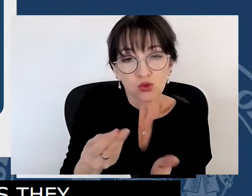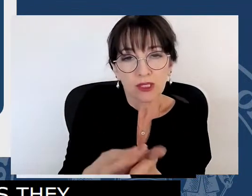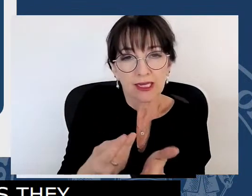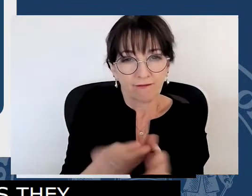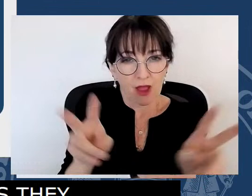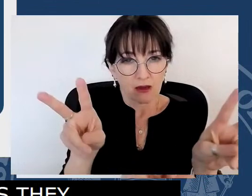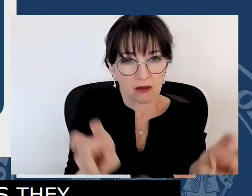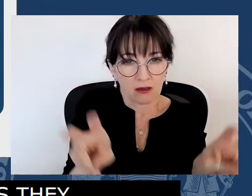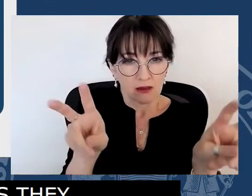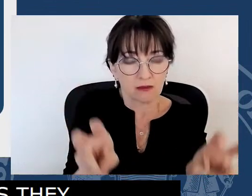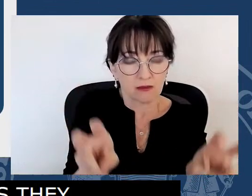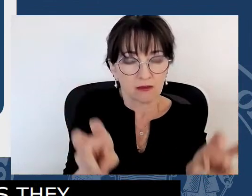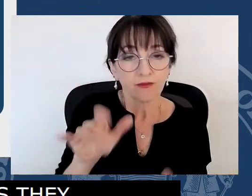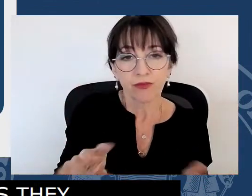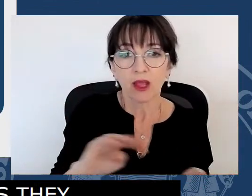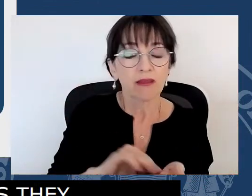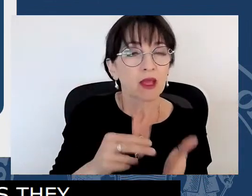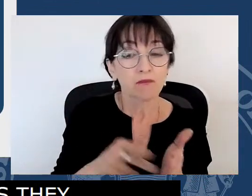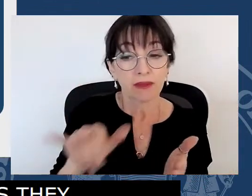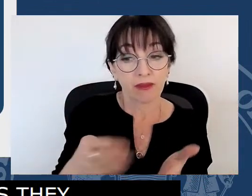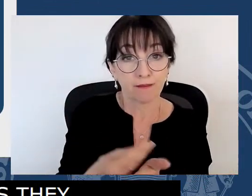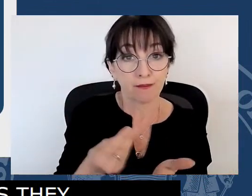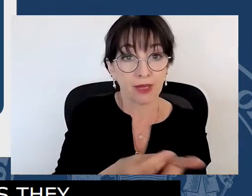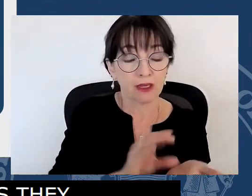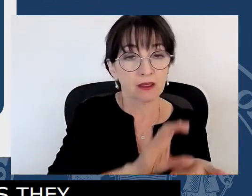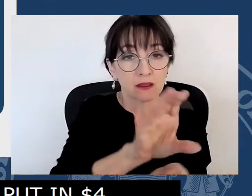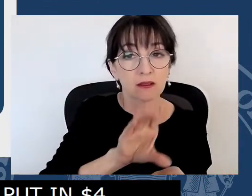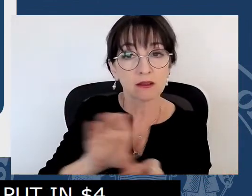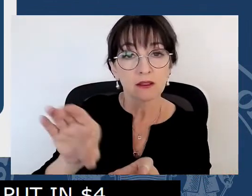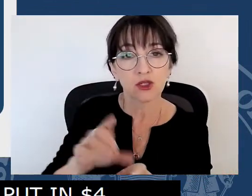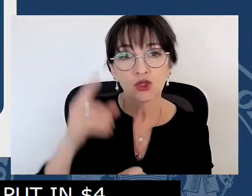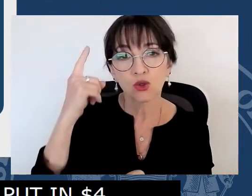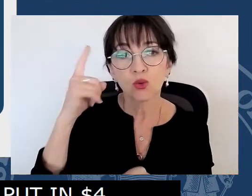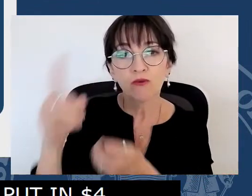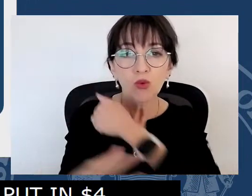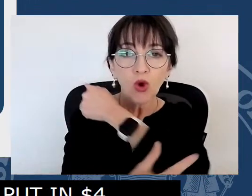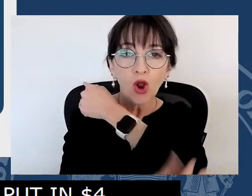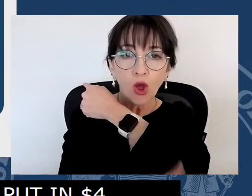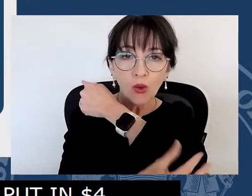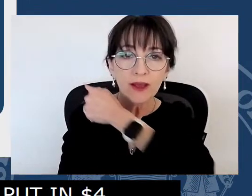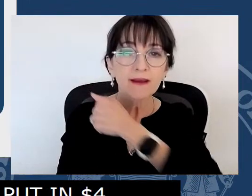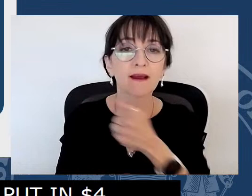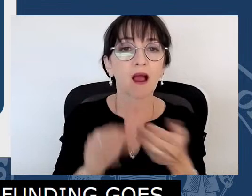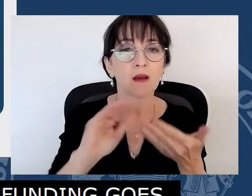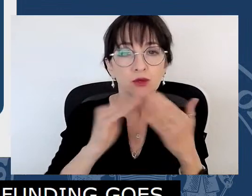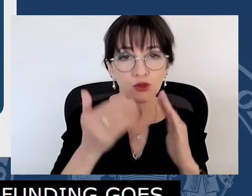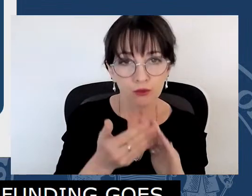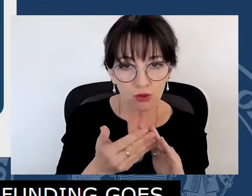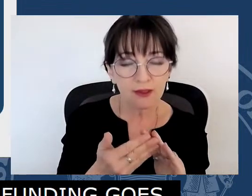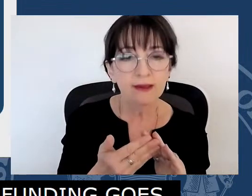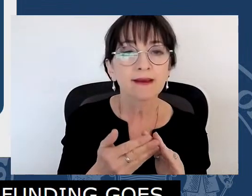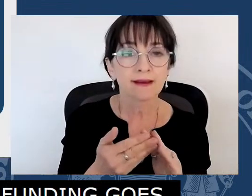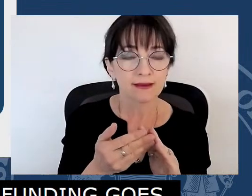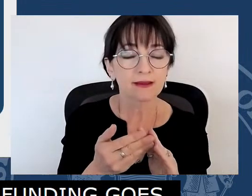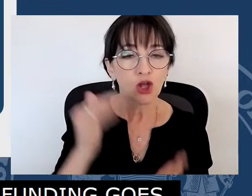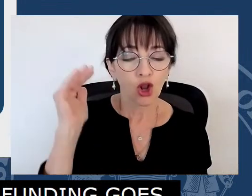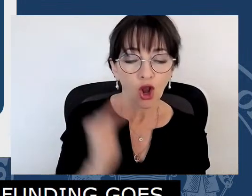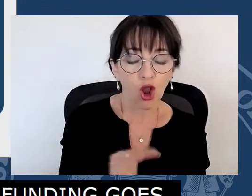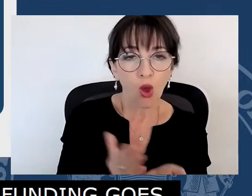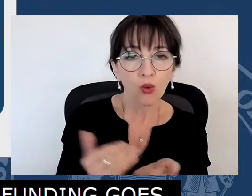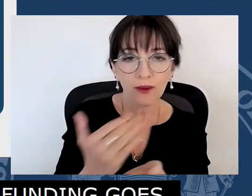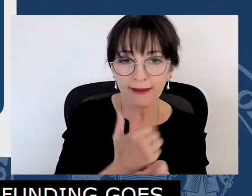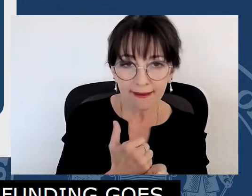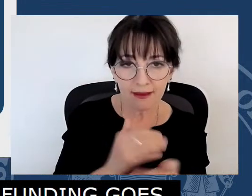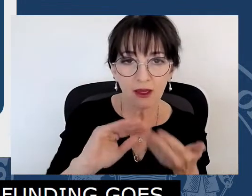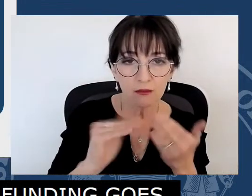schools with low-income communities and disadvantaged students. And then we have a special initiative that